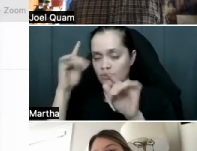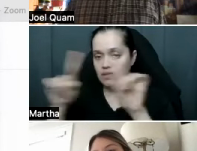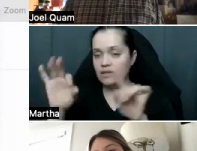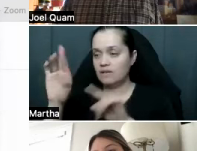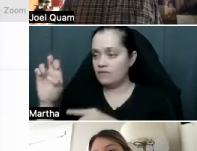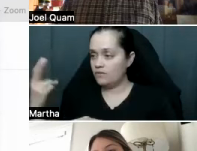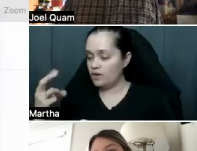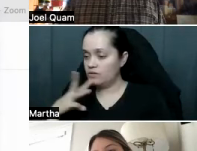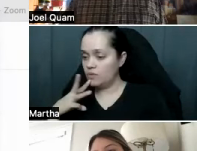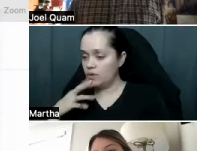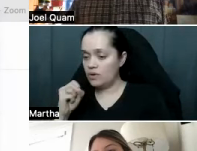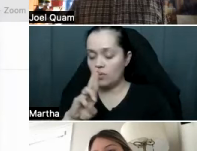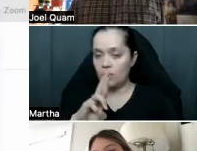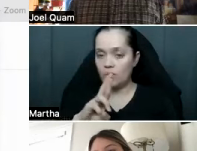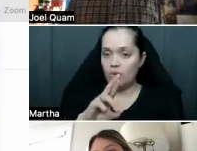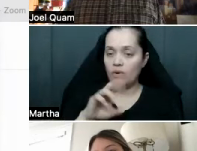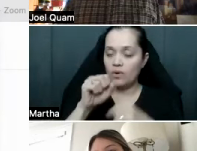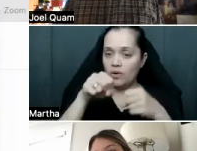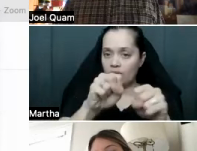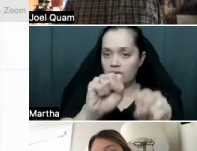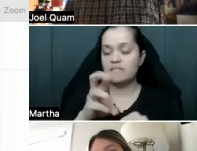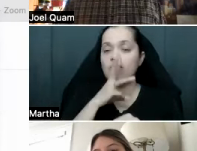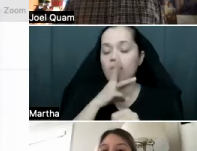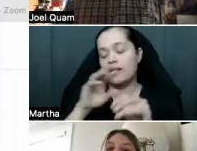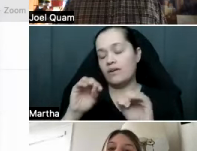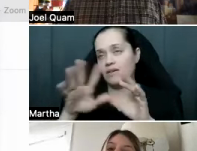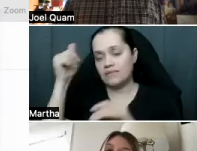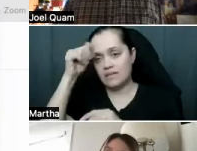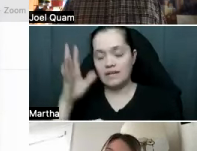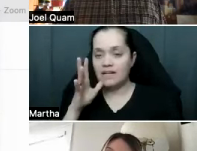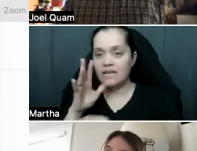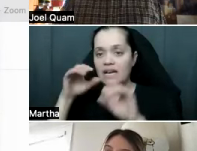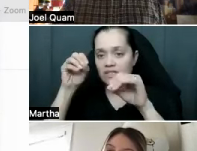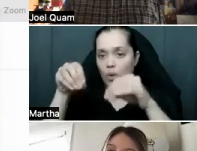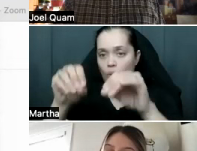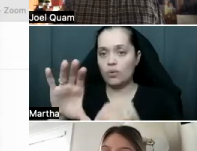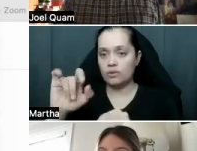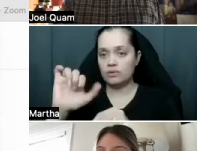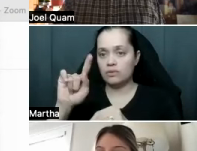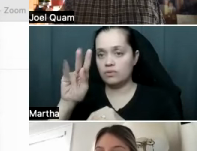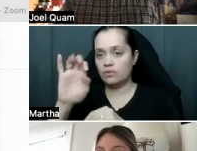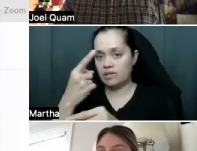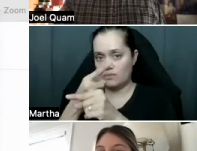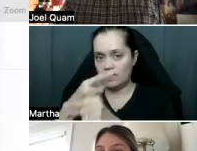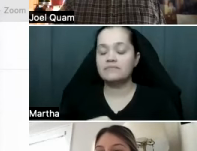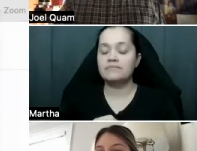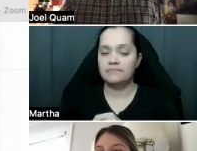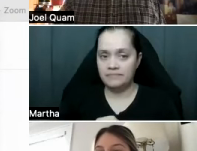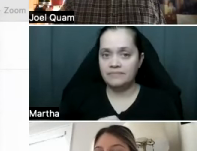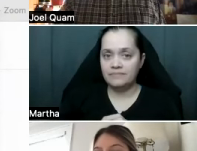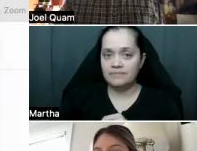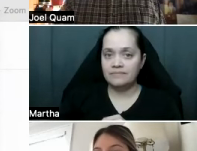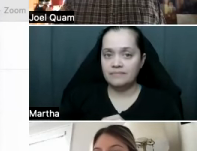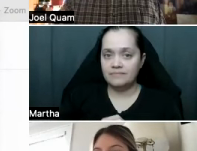freshwater or seawater. Alaska, of course, has ocean coastline. All right, good. So we'll